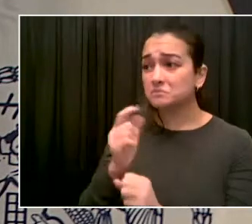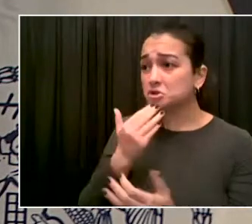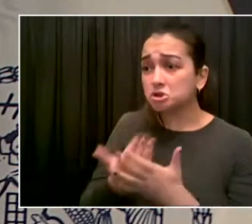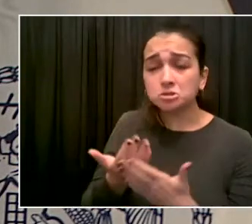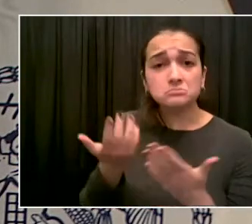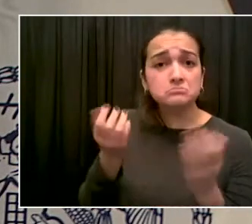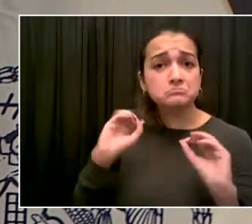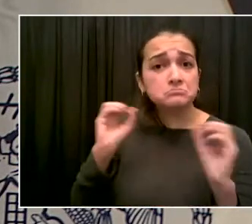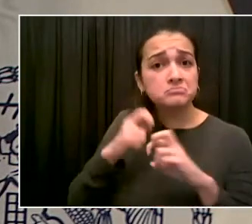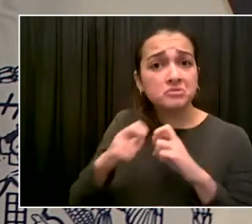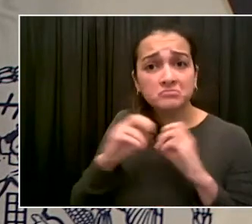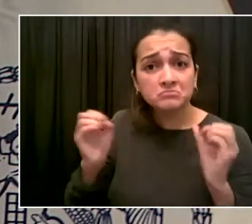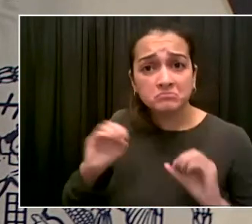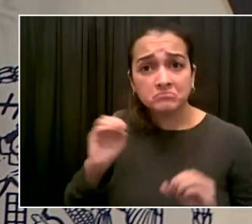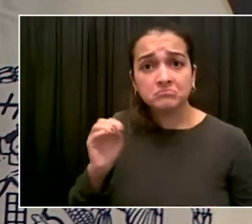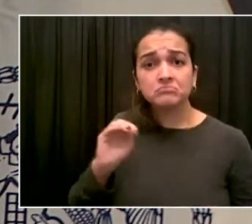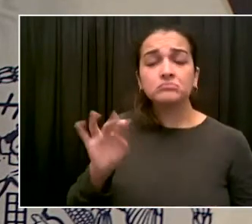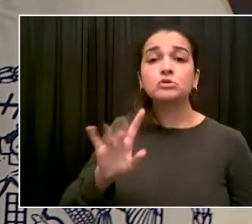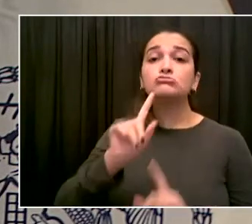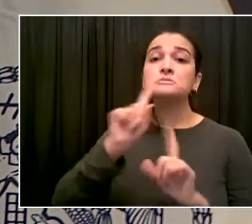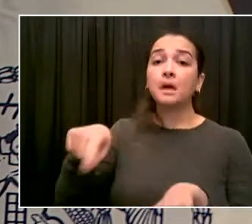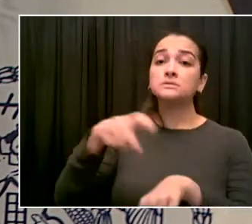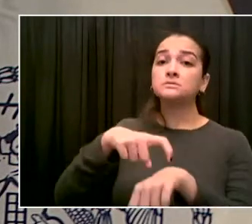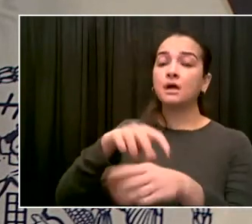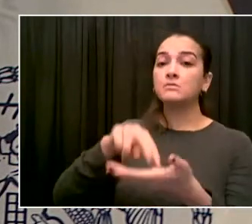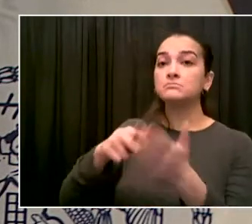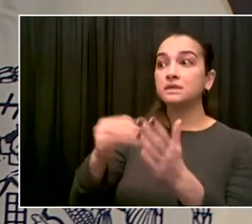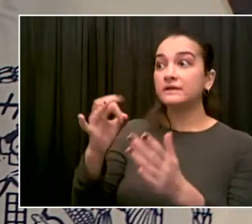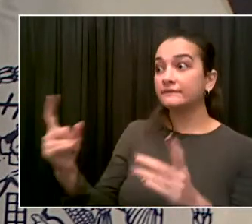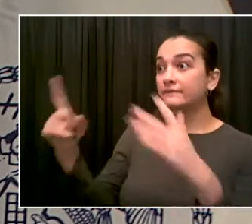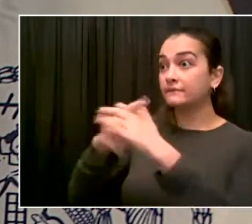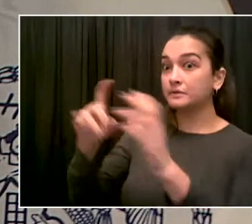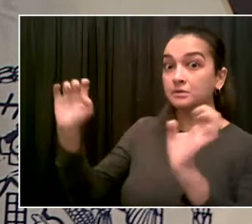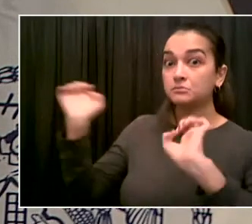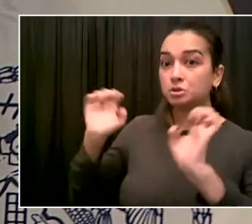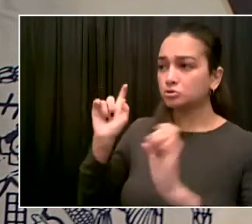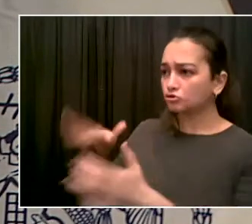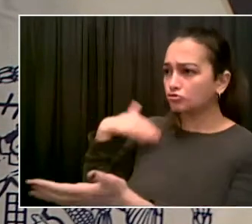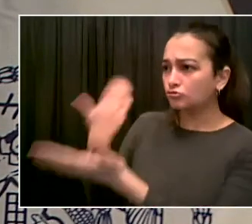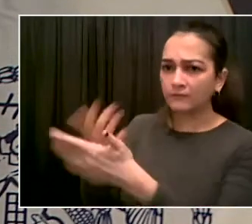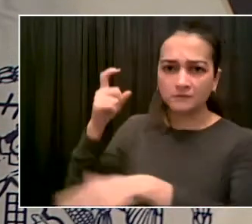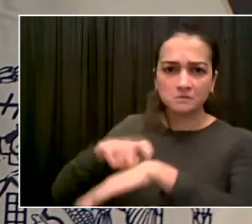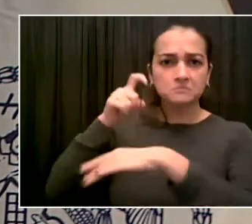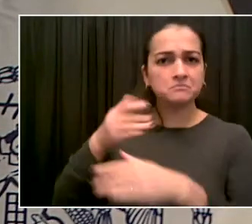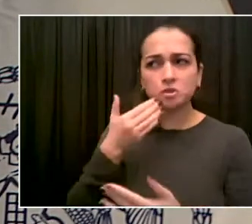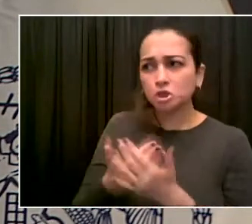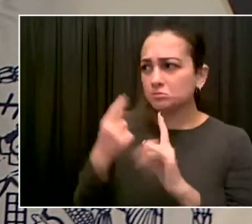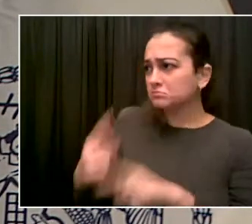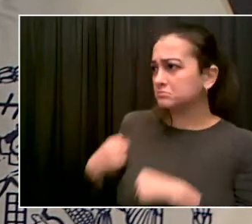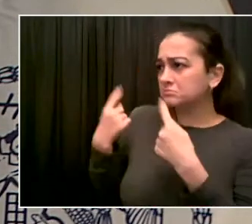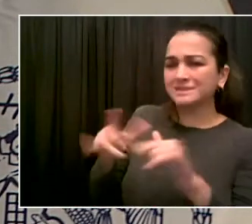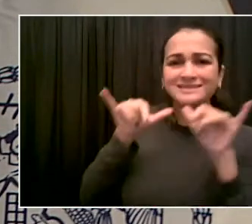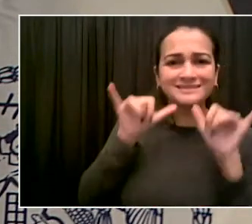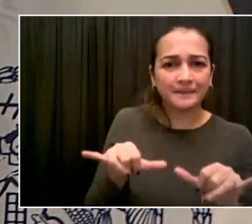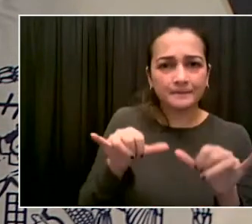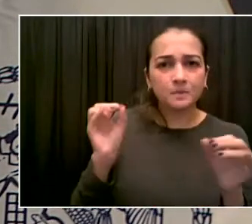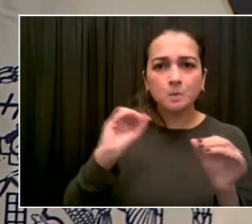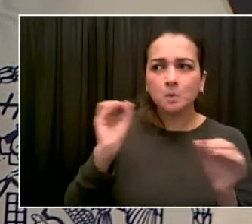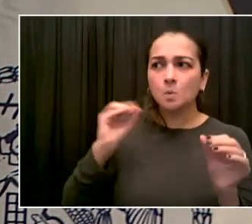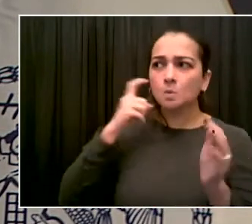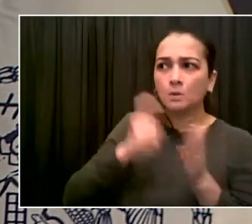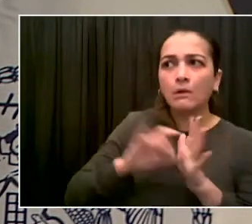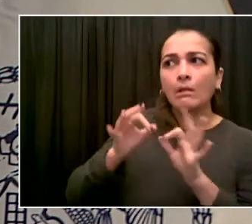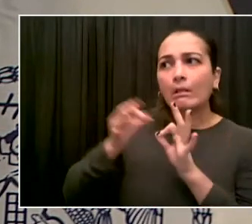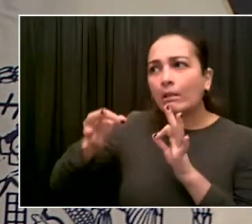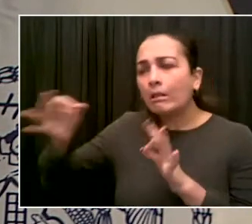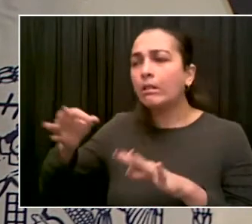had 20% of the workforce out with COVID. This is a situation that people have dealt with before, and they made it work, and they're making it work even